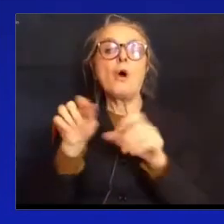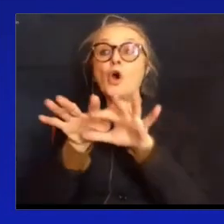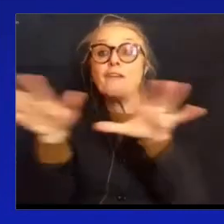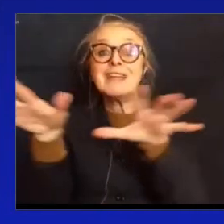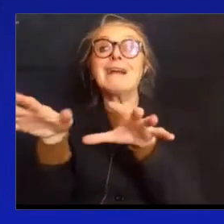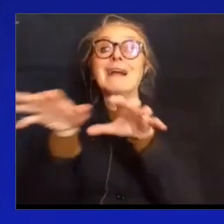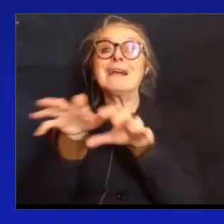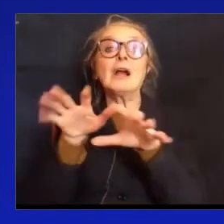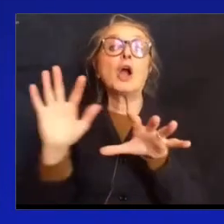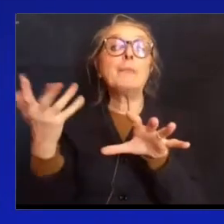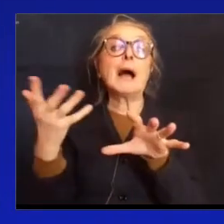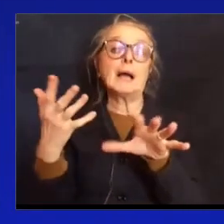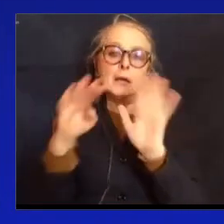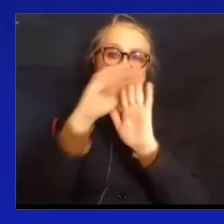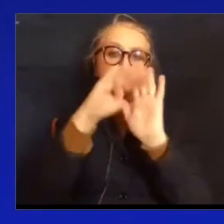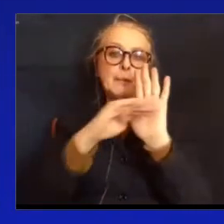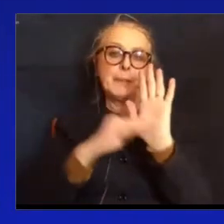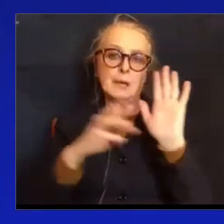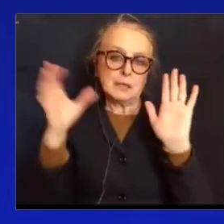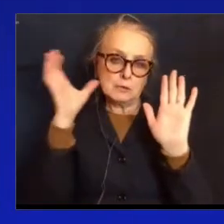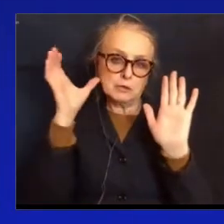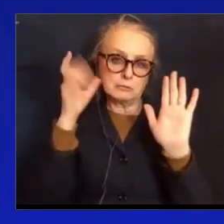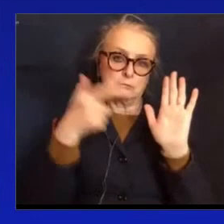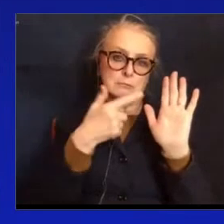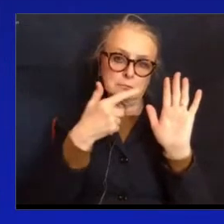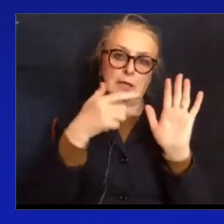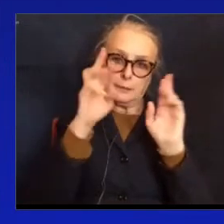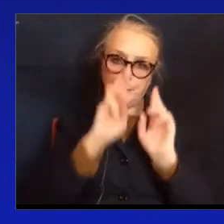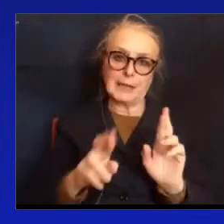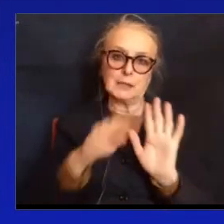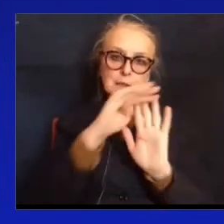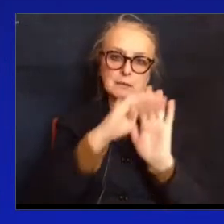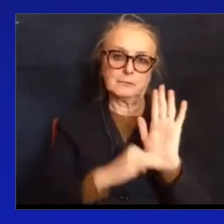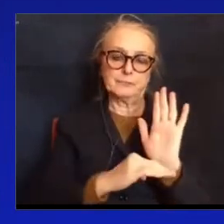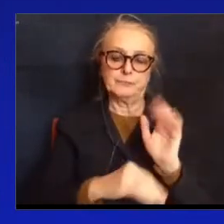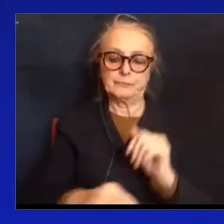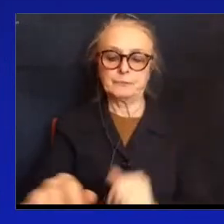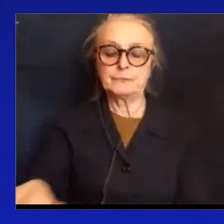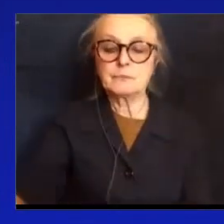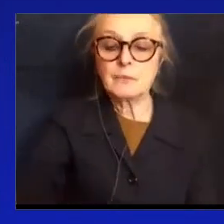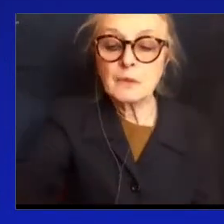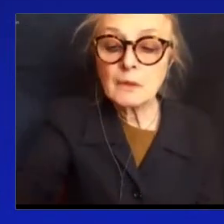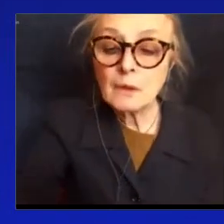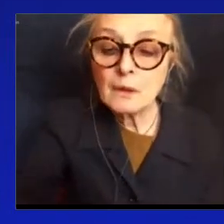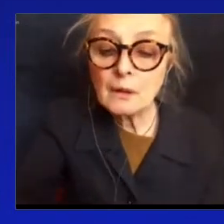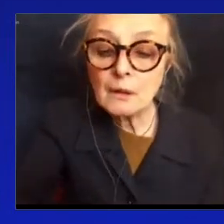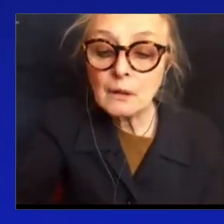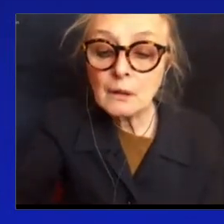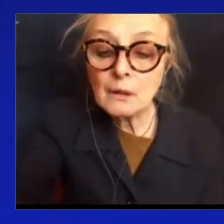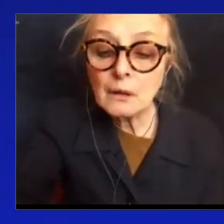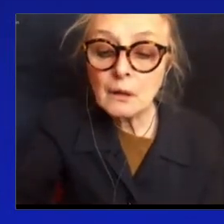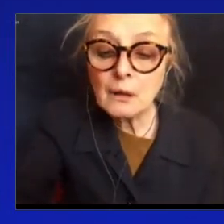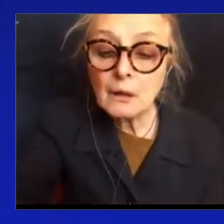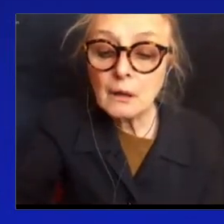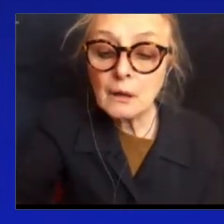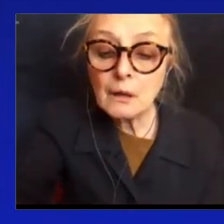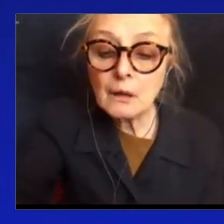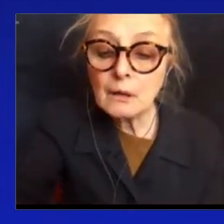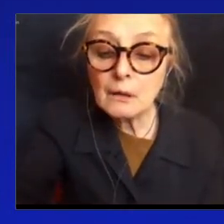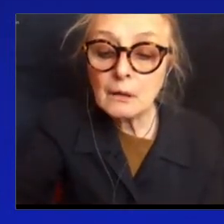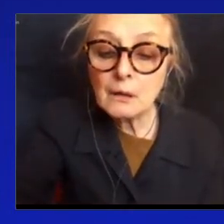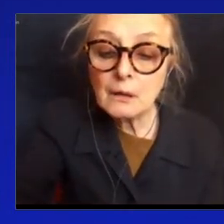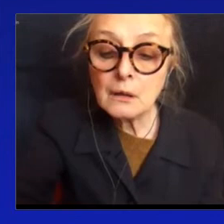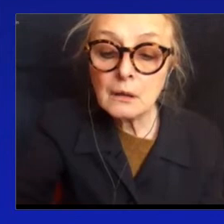Nous avons eu déjà un cas où We only have one case of the variant from the United